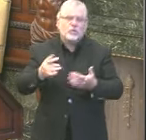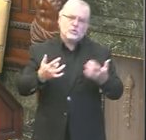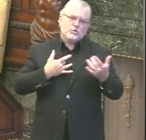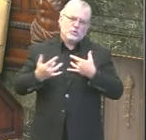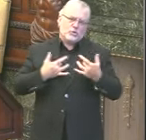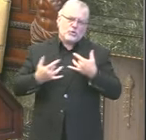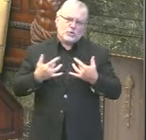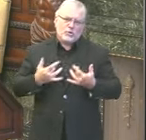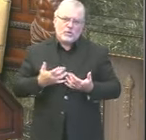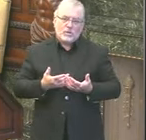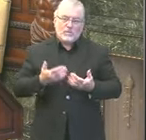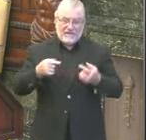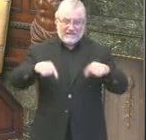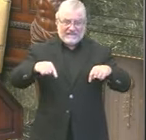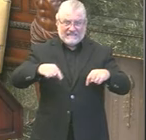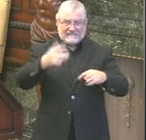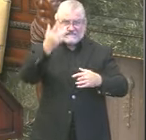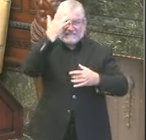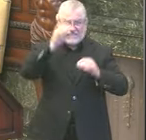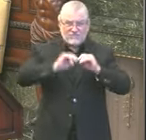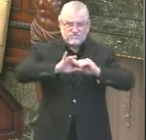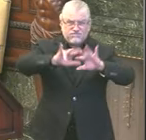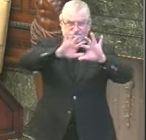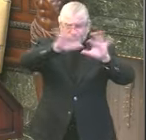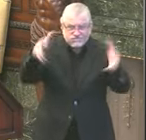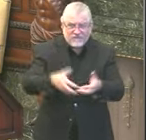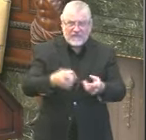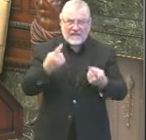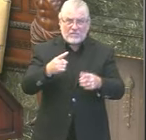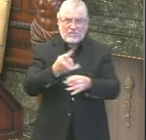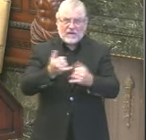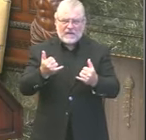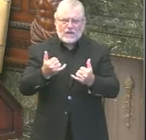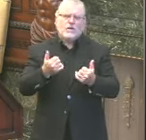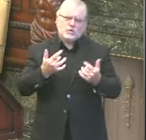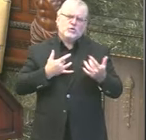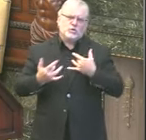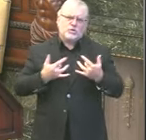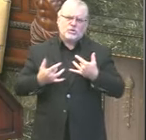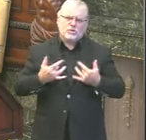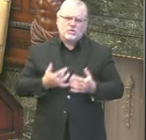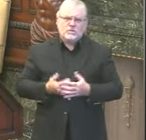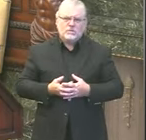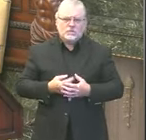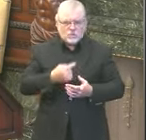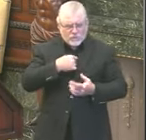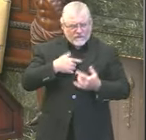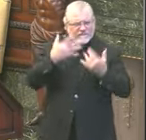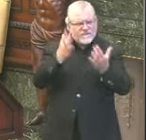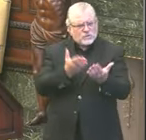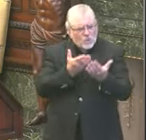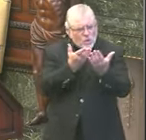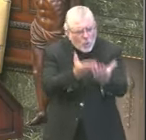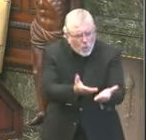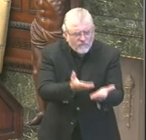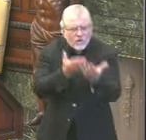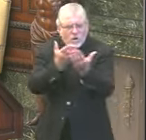I mean, it's all consideration. I mean, we've offered substantial services to individuals there who are unsheltered.